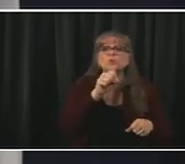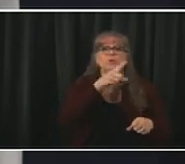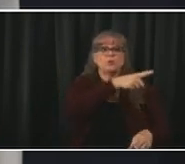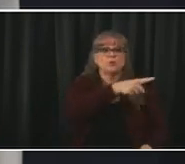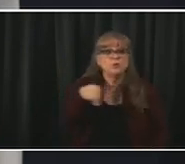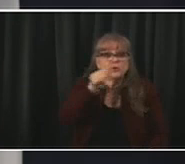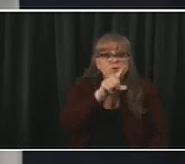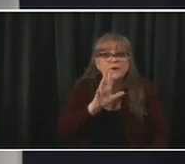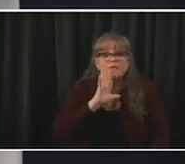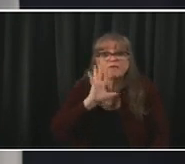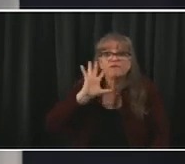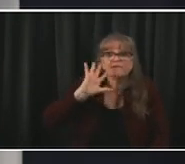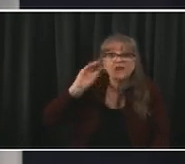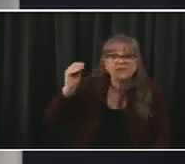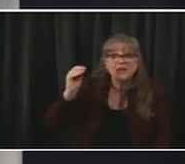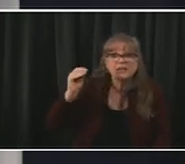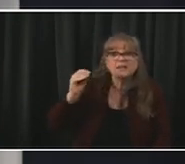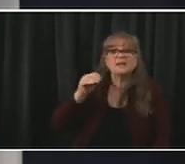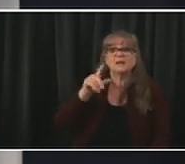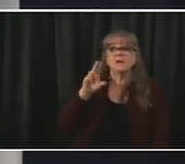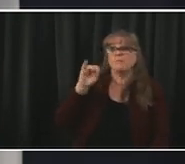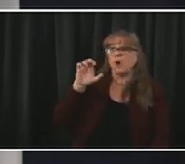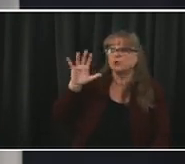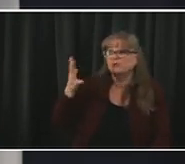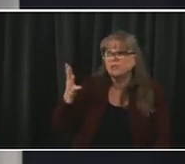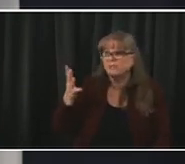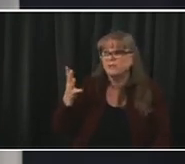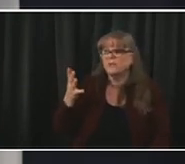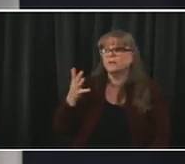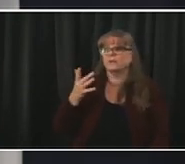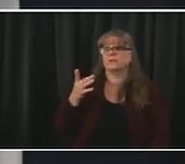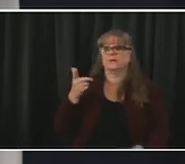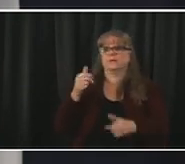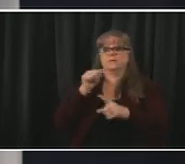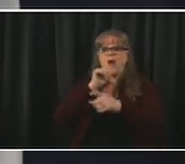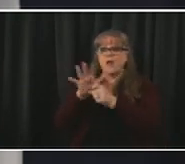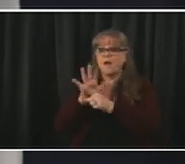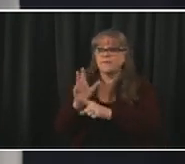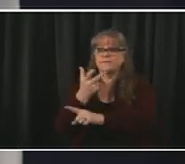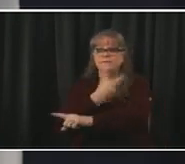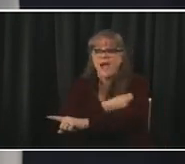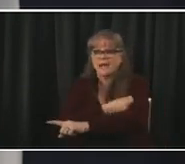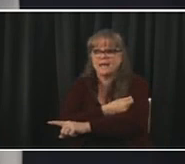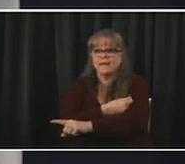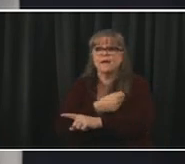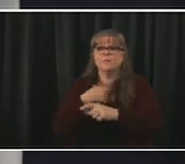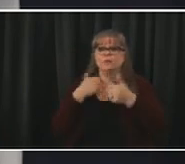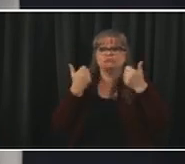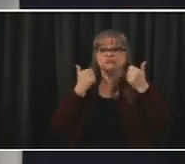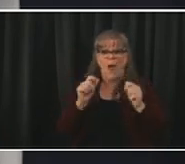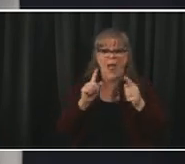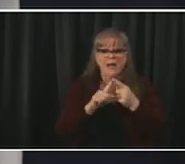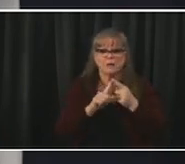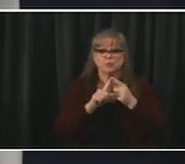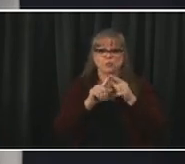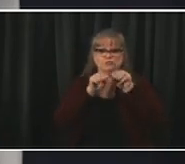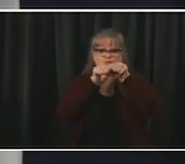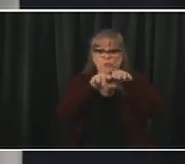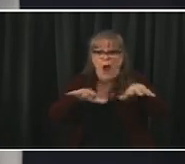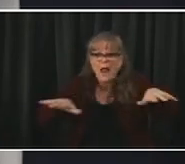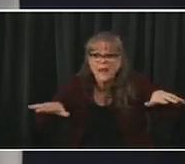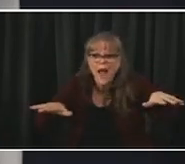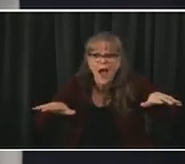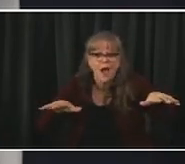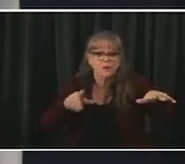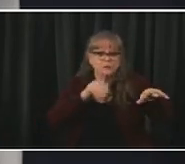So we want to align when you can get it with when the vaccines are there for you to get it. And yes, restaurant workers, people 50